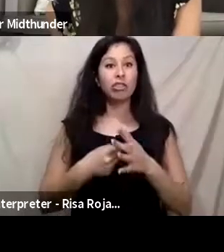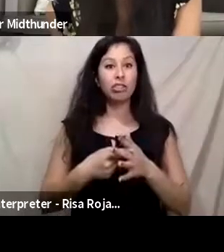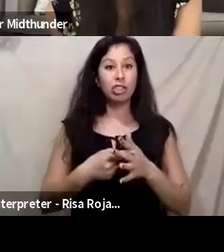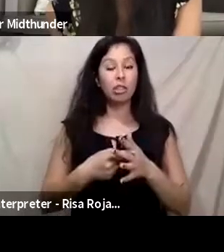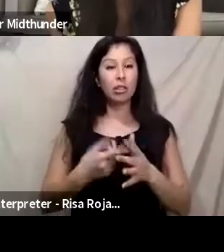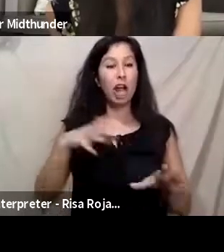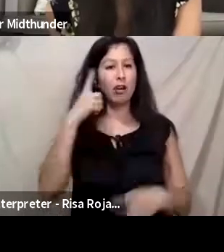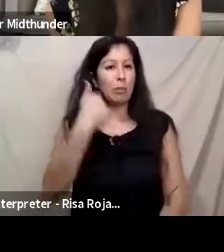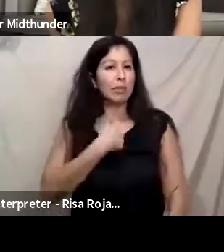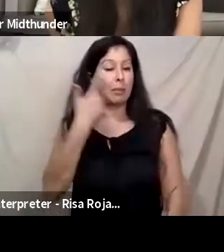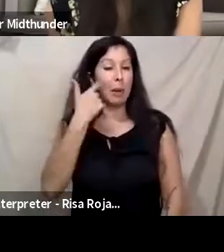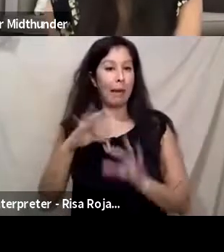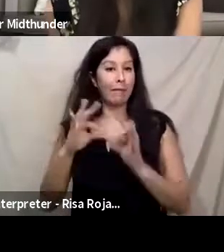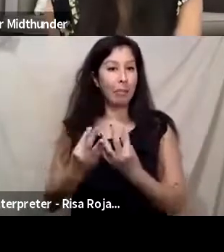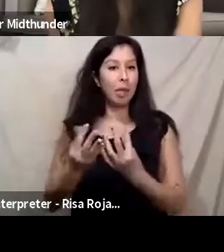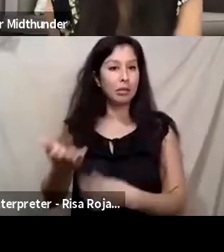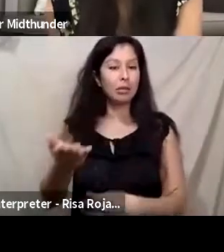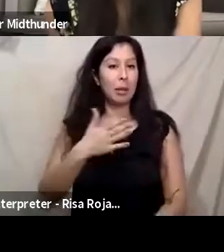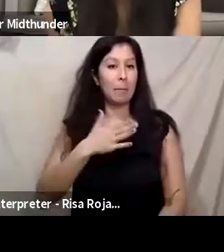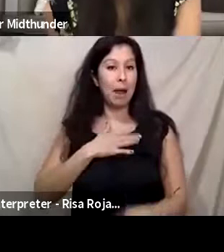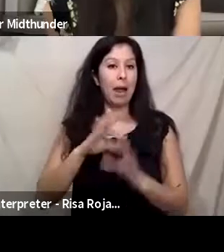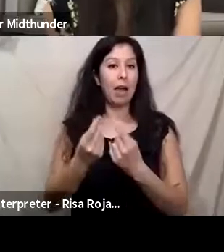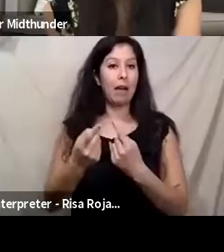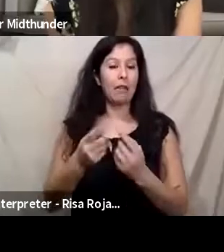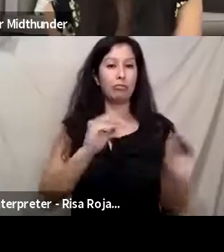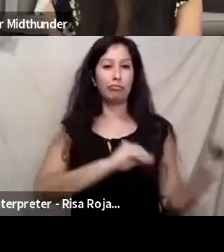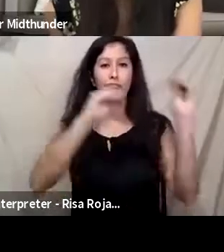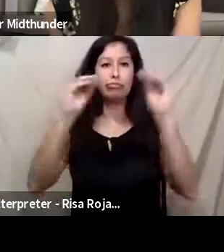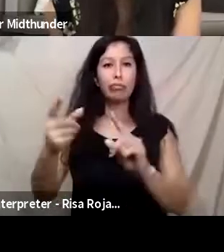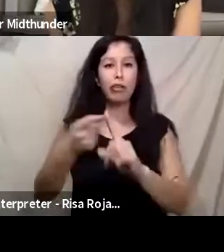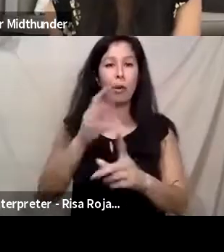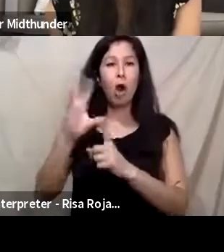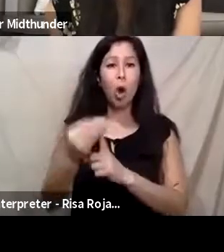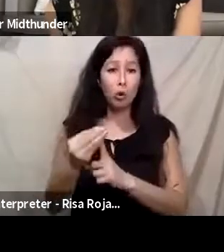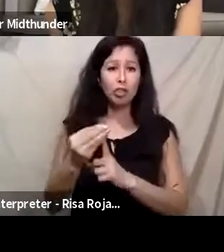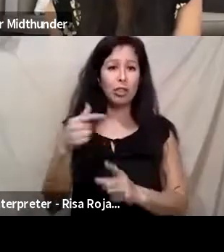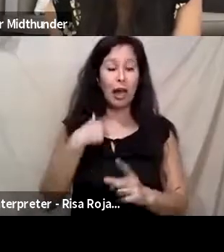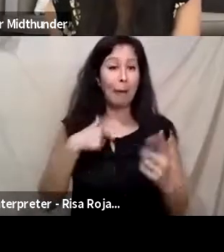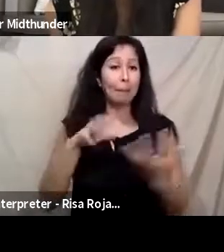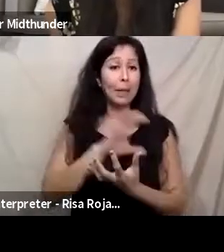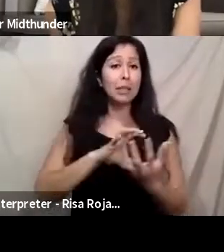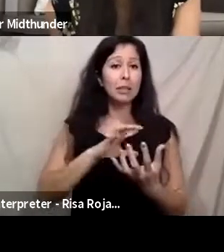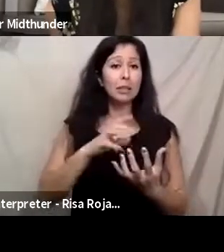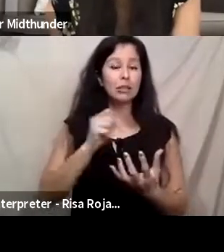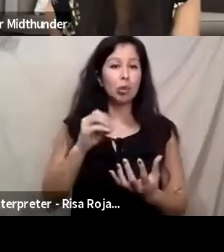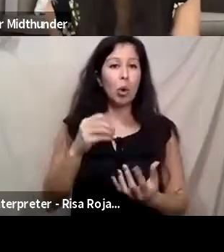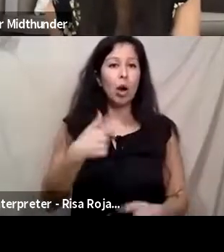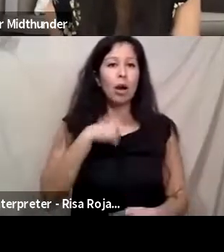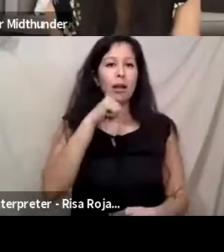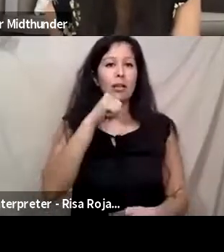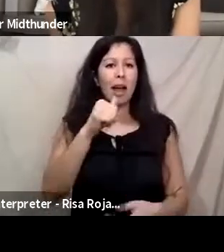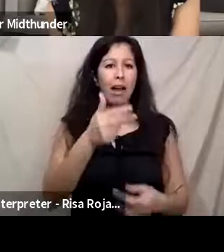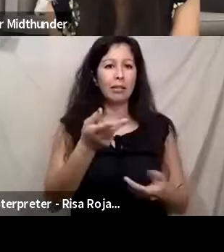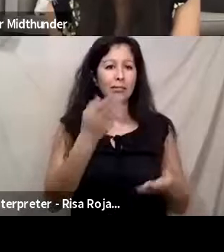really doing it for myself, because my family is removed from culture, and I'm mixed. And so it's like not being